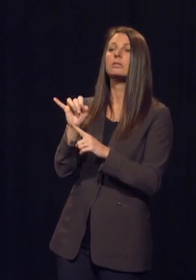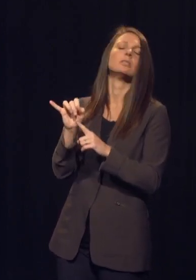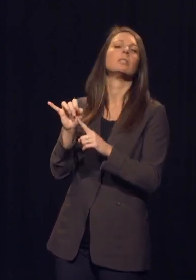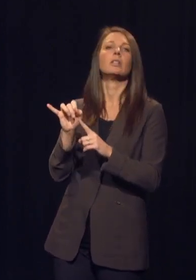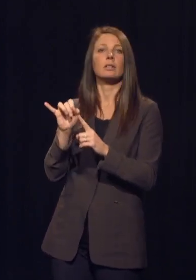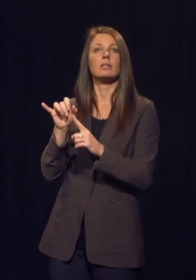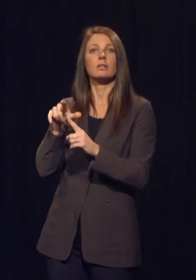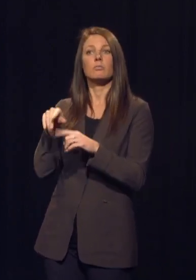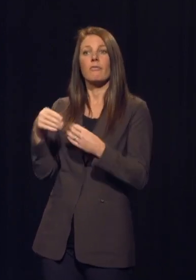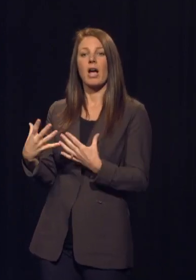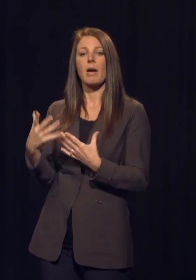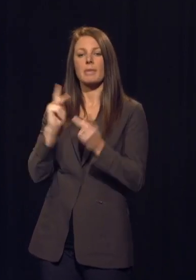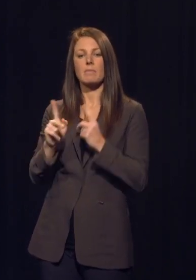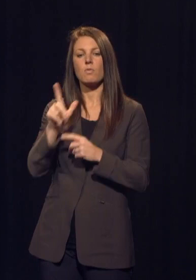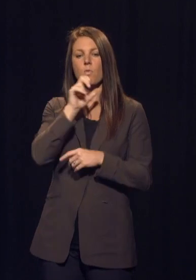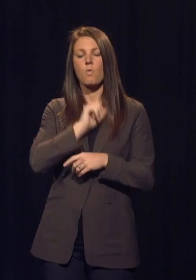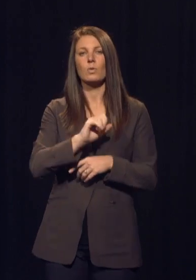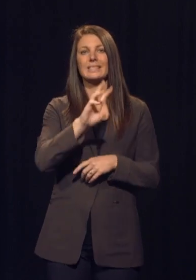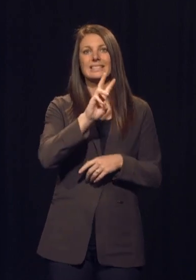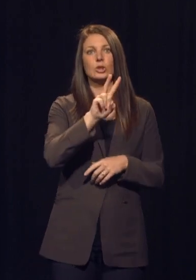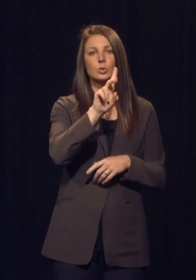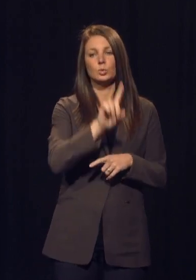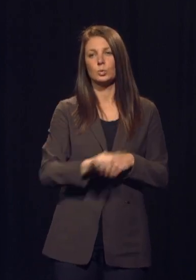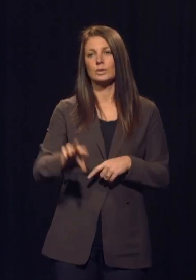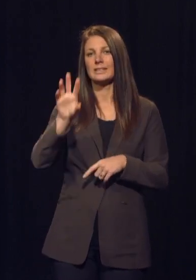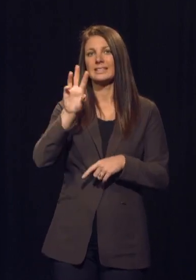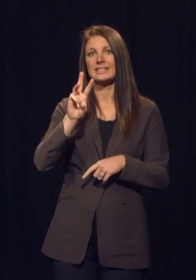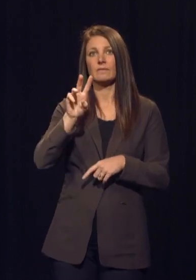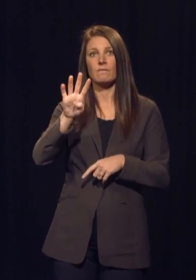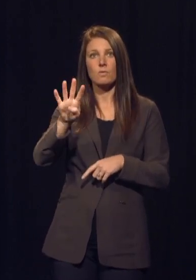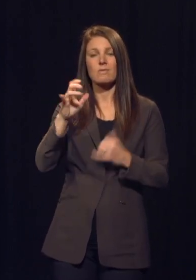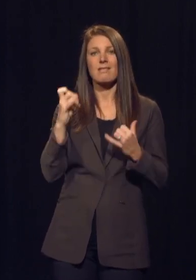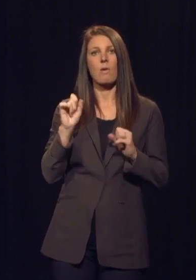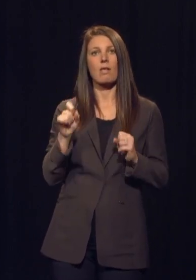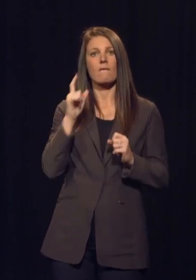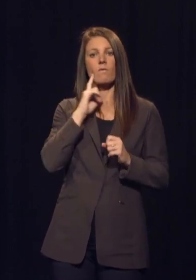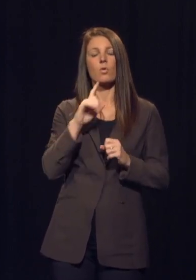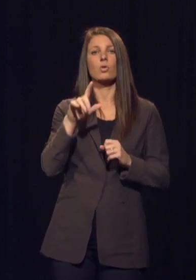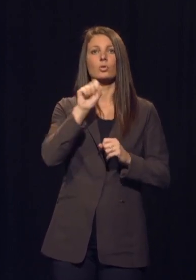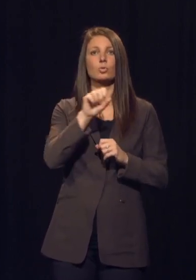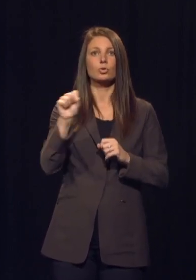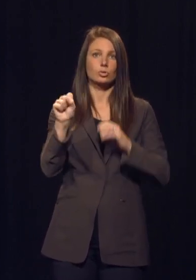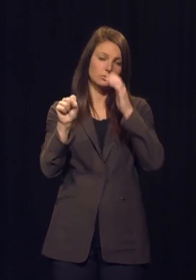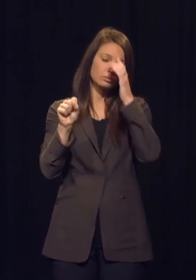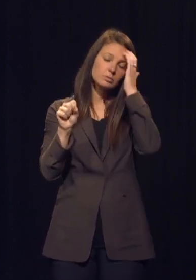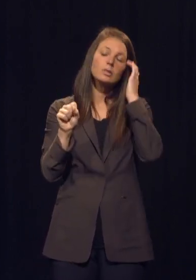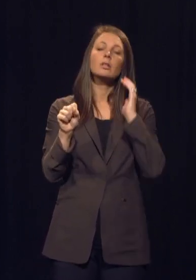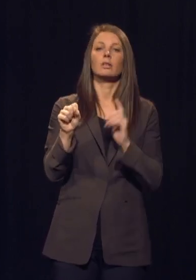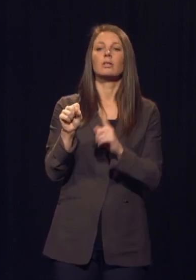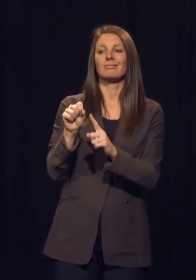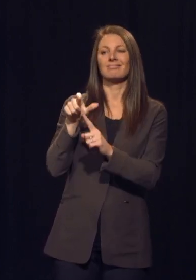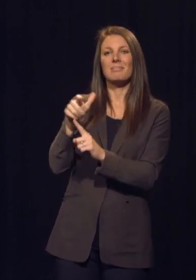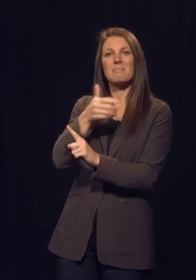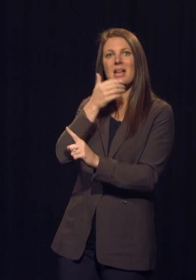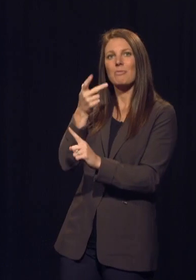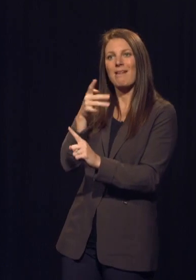consumers between the ages of 62 to 64 who are now eligible for Social Security a way to